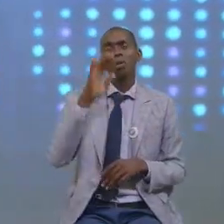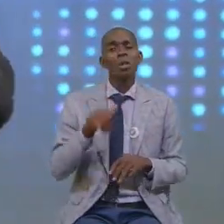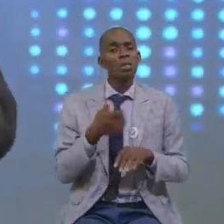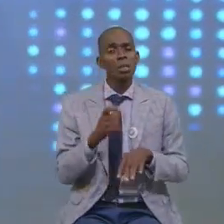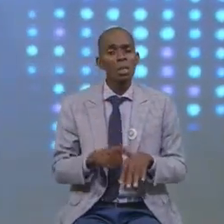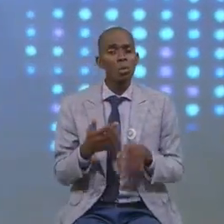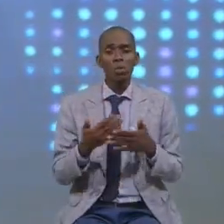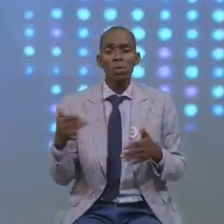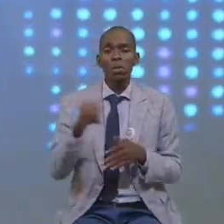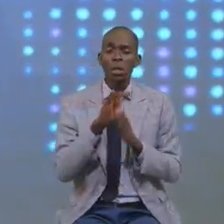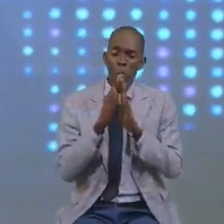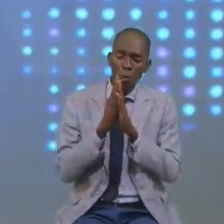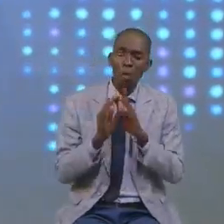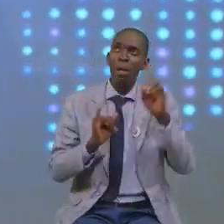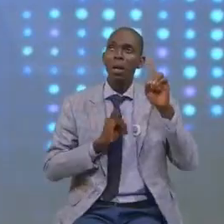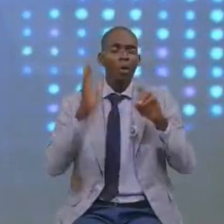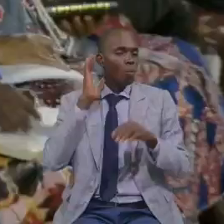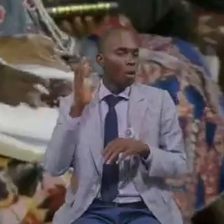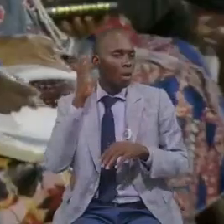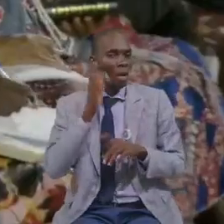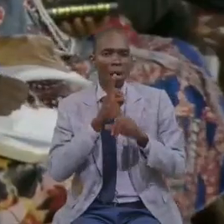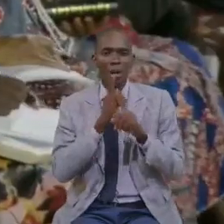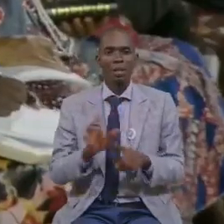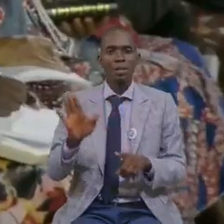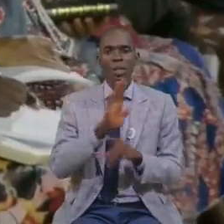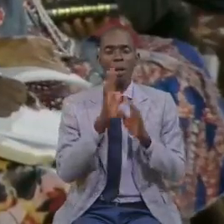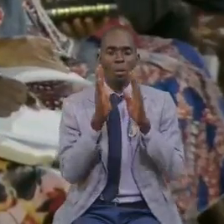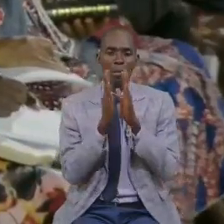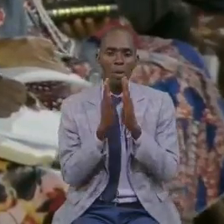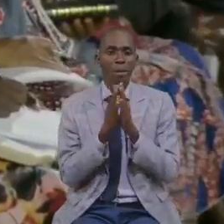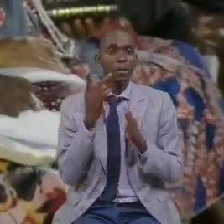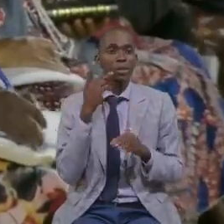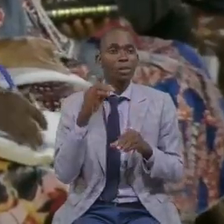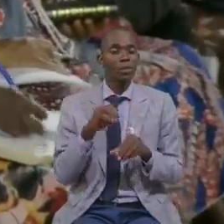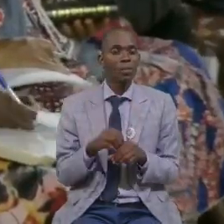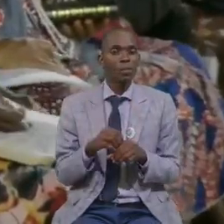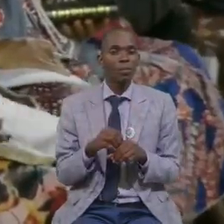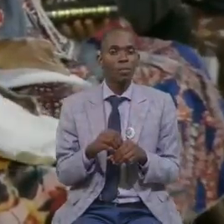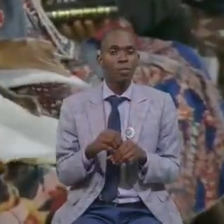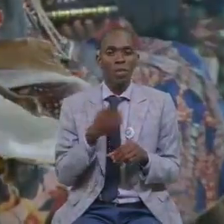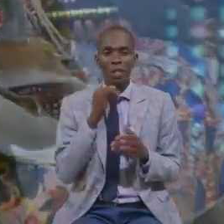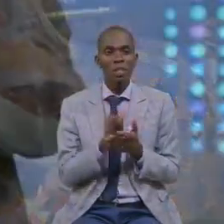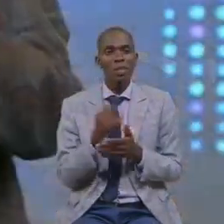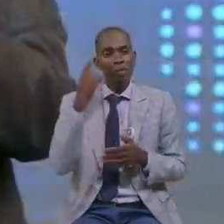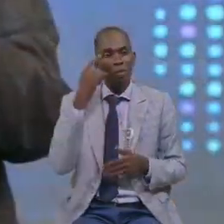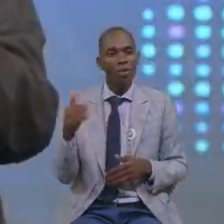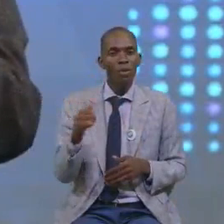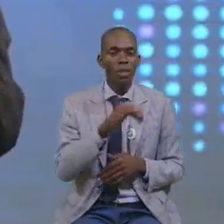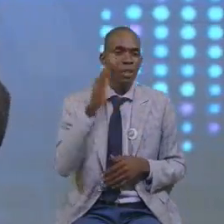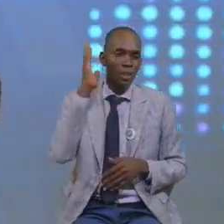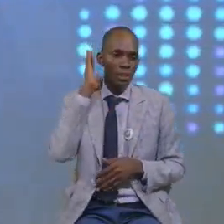me, I will answer their prayer. And then it says, for they shall